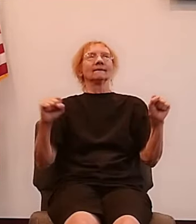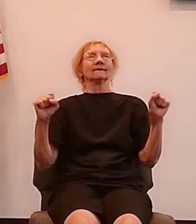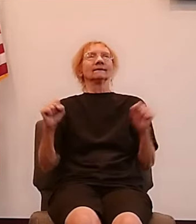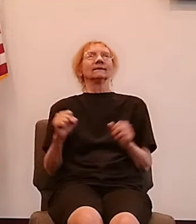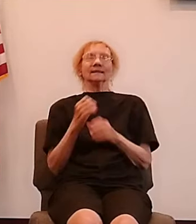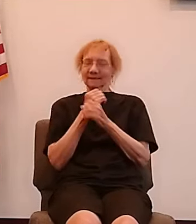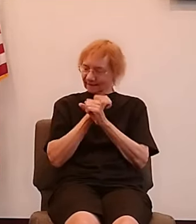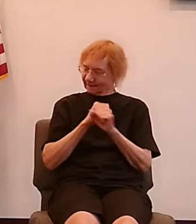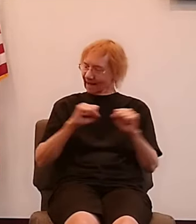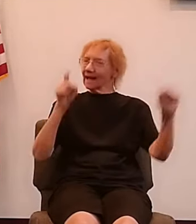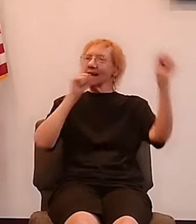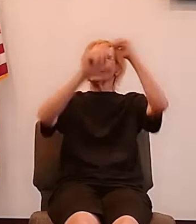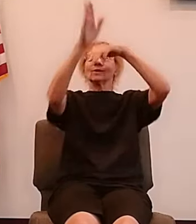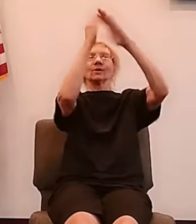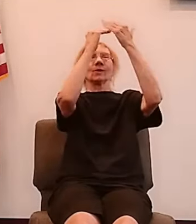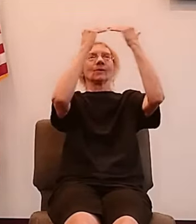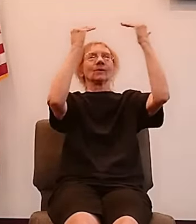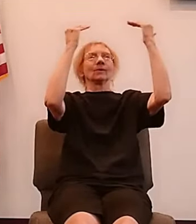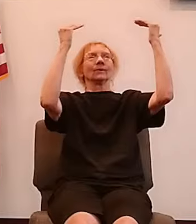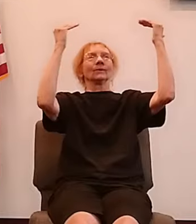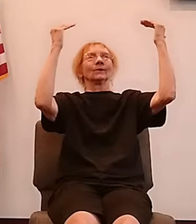safe to shore,